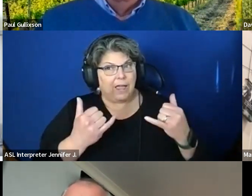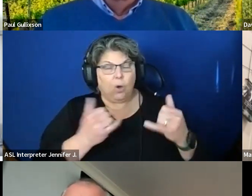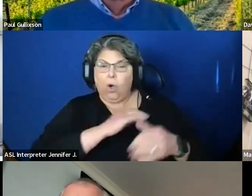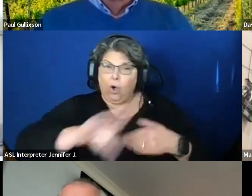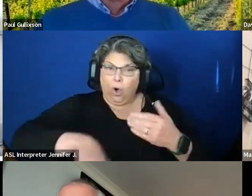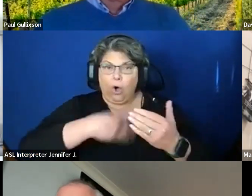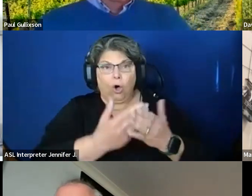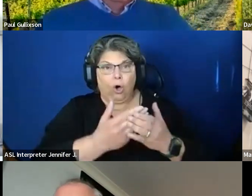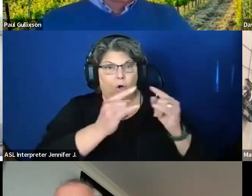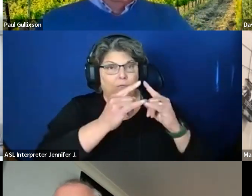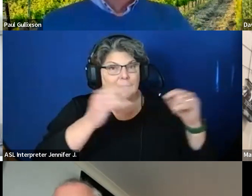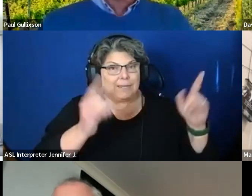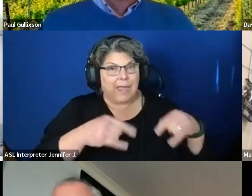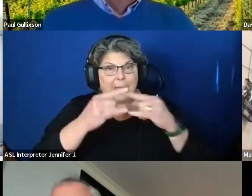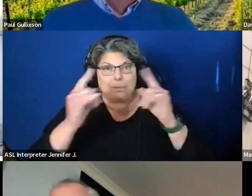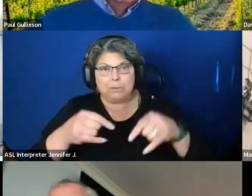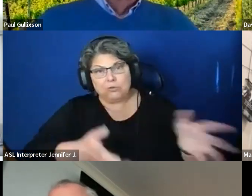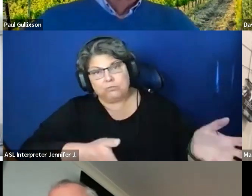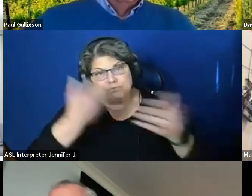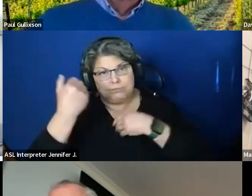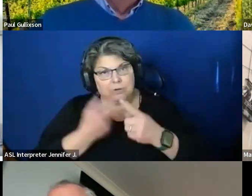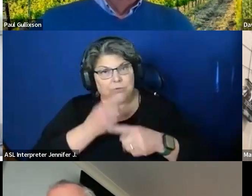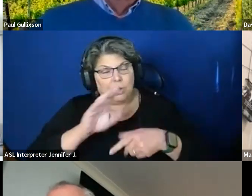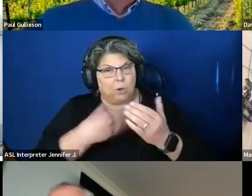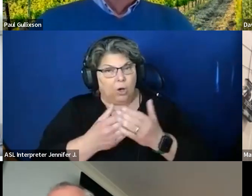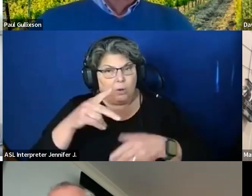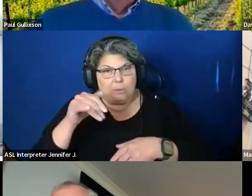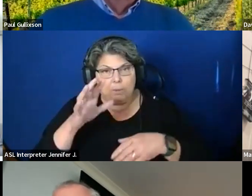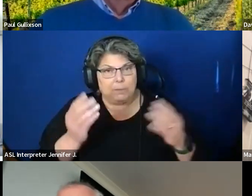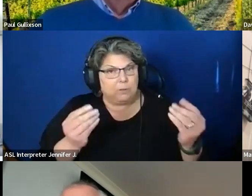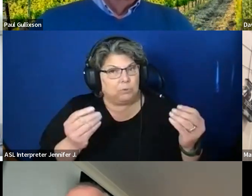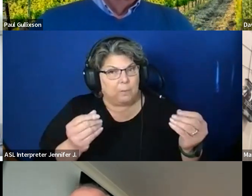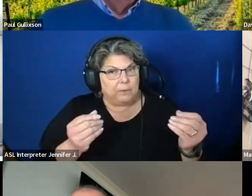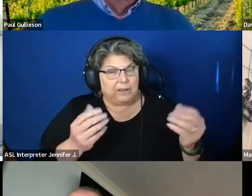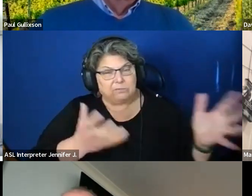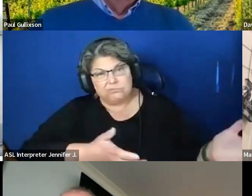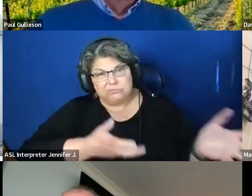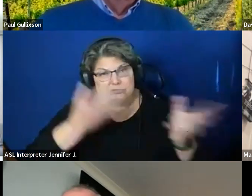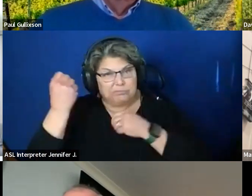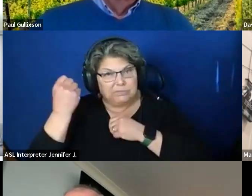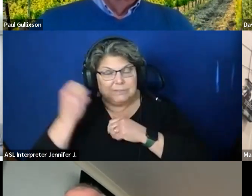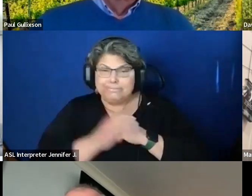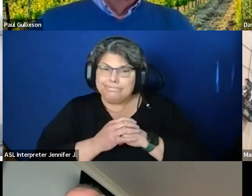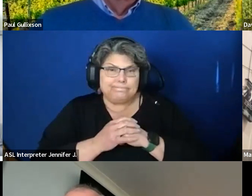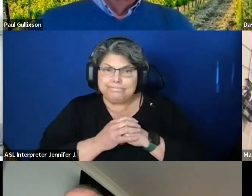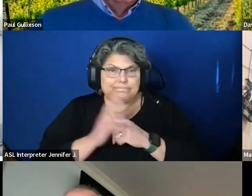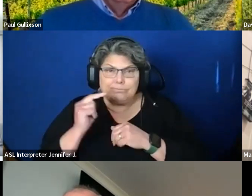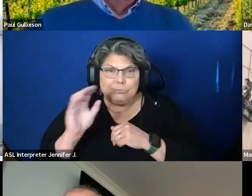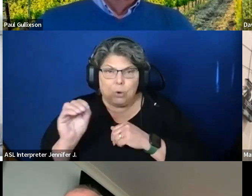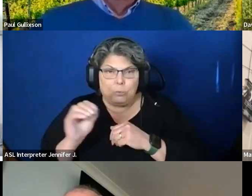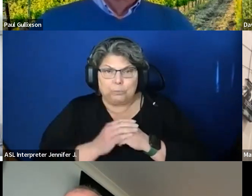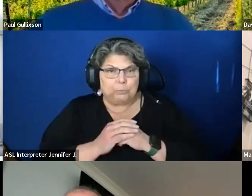all campers off all sidewalks and all public property and all of that. And the answer is no, it